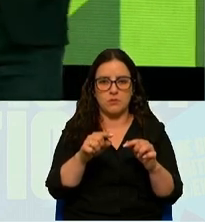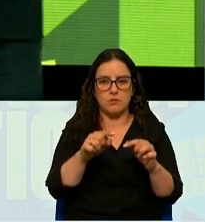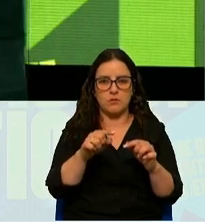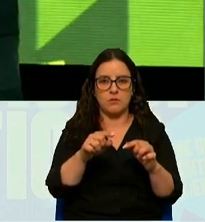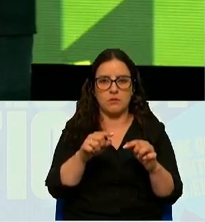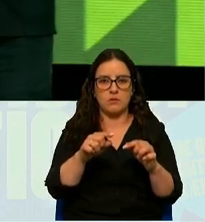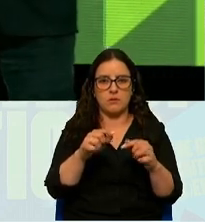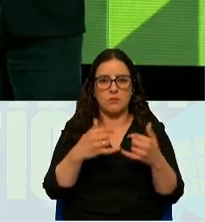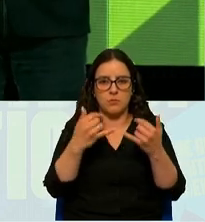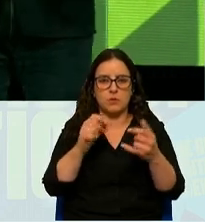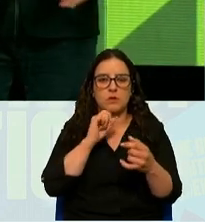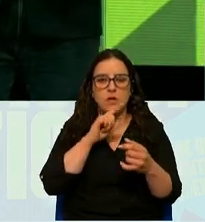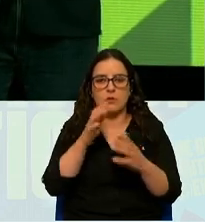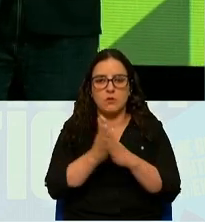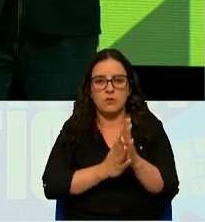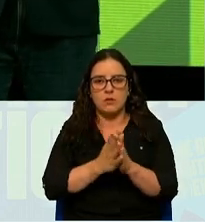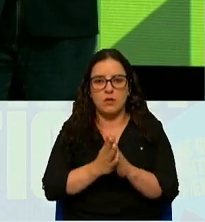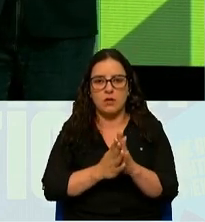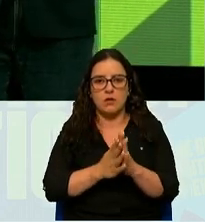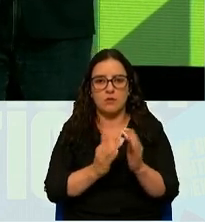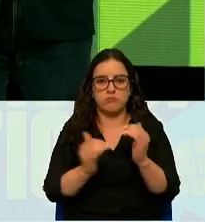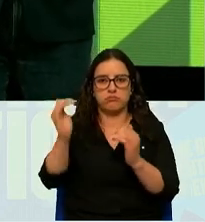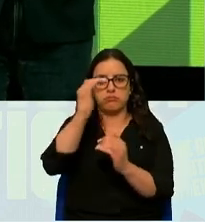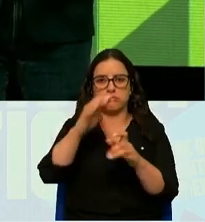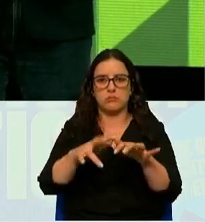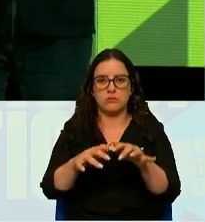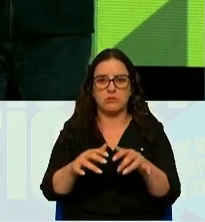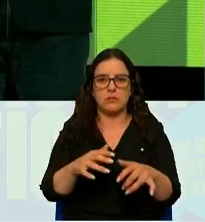an AI supercomputer with